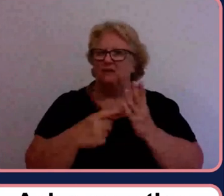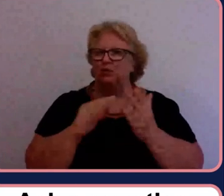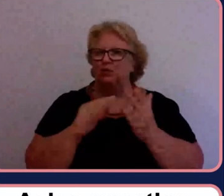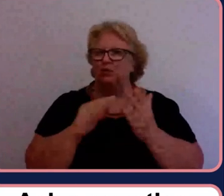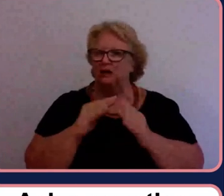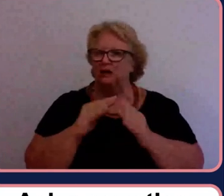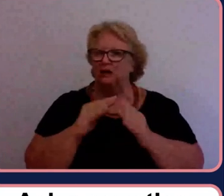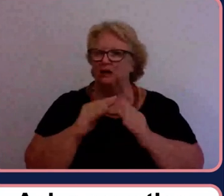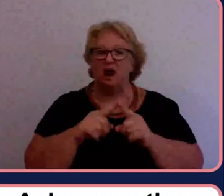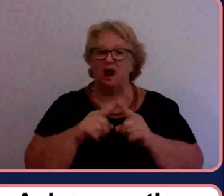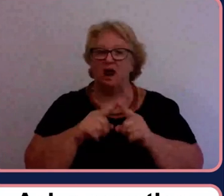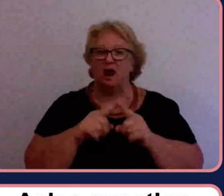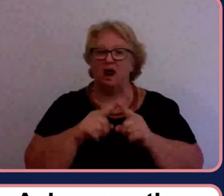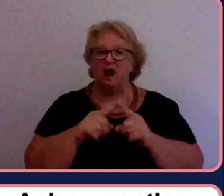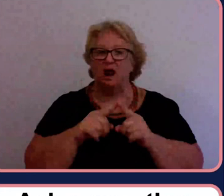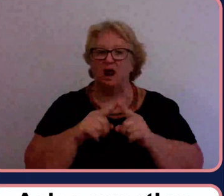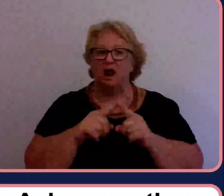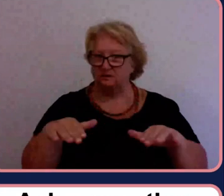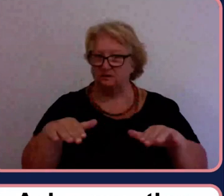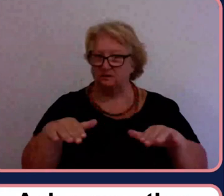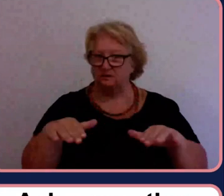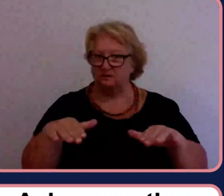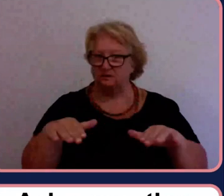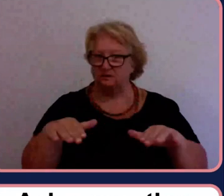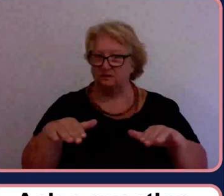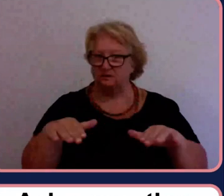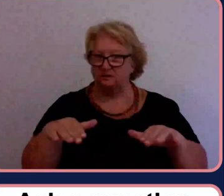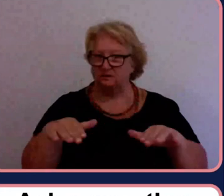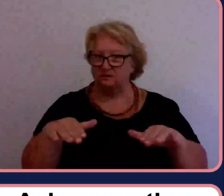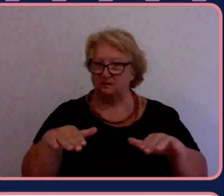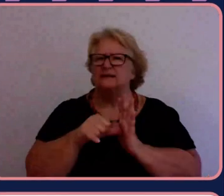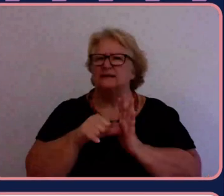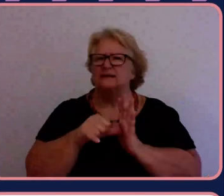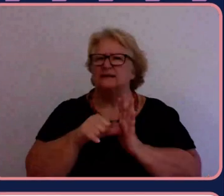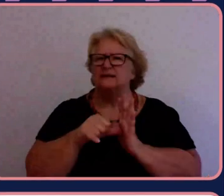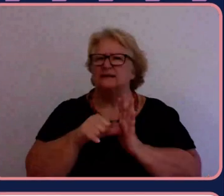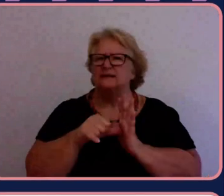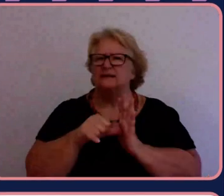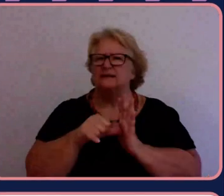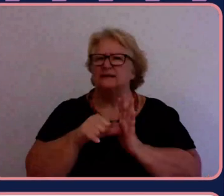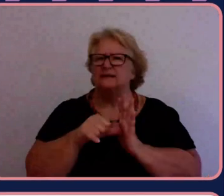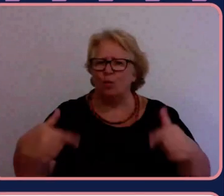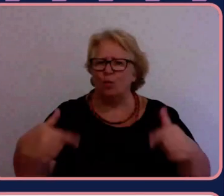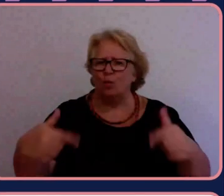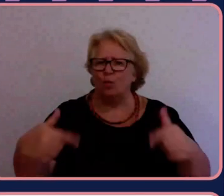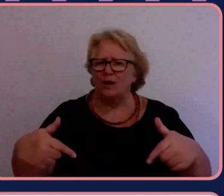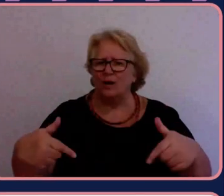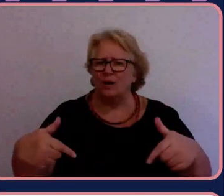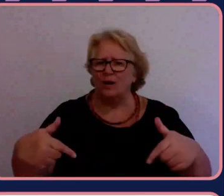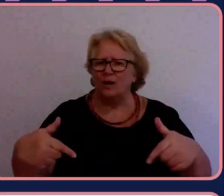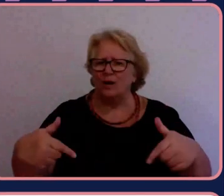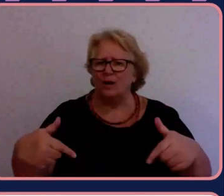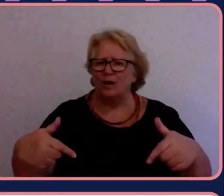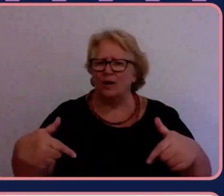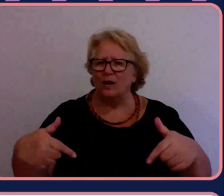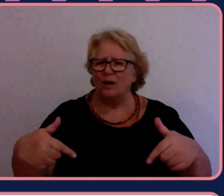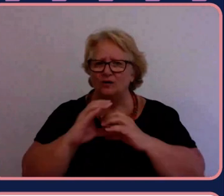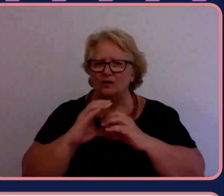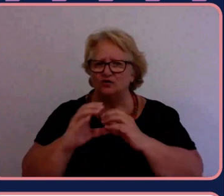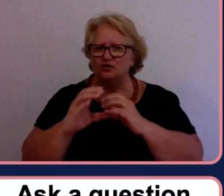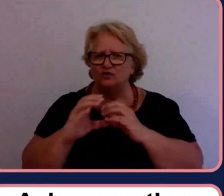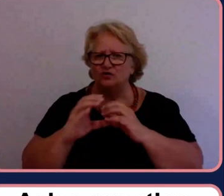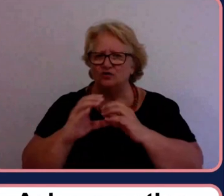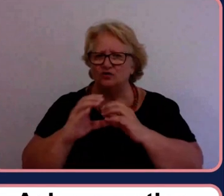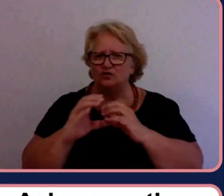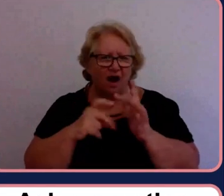children need very expensive equipment, wheelchairs, assistive communication devices, those sorts of things. And I guess